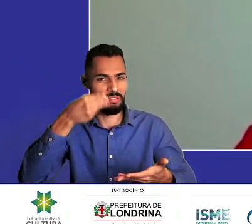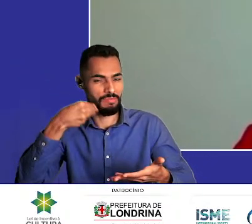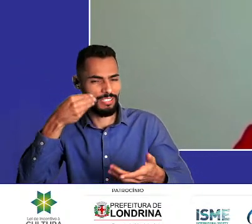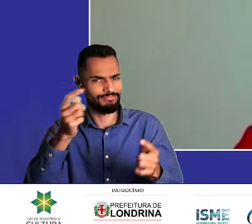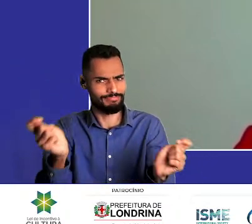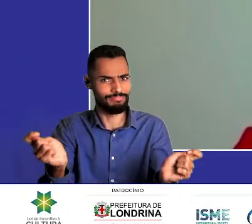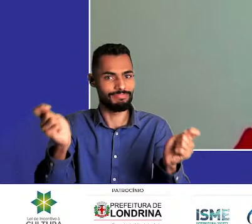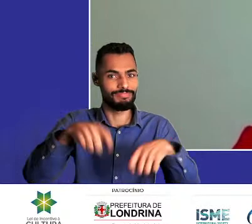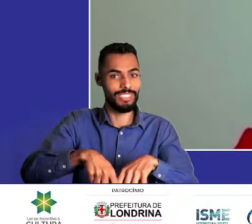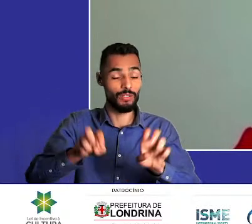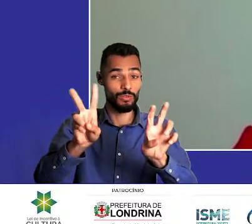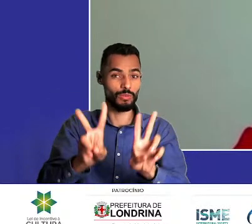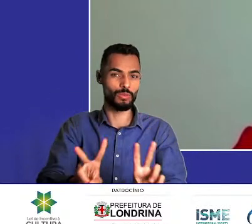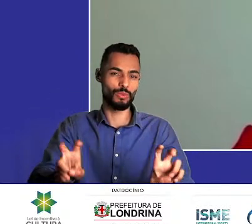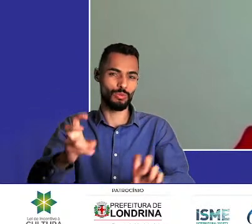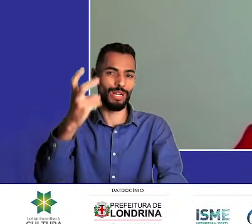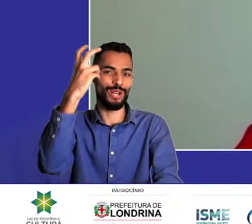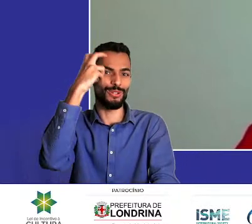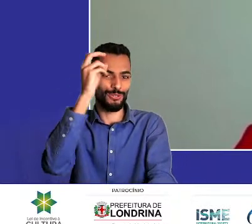a culture of peace.